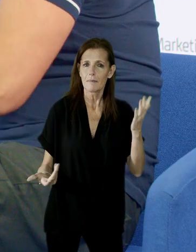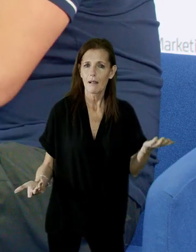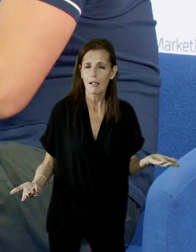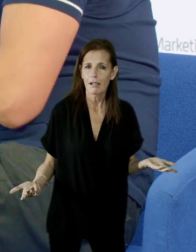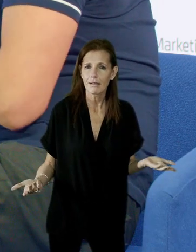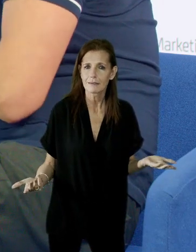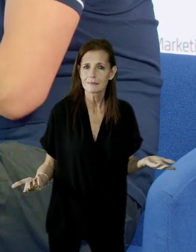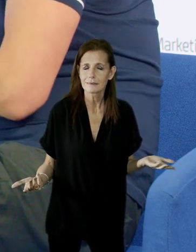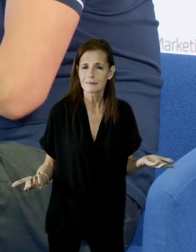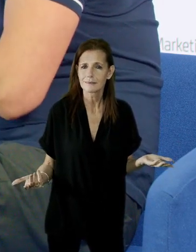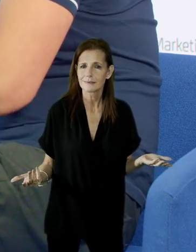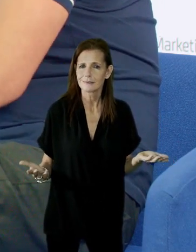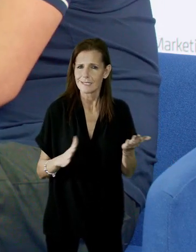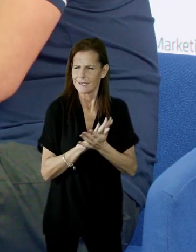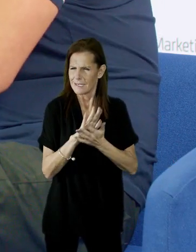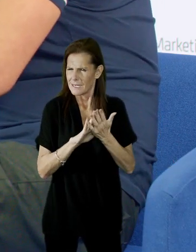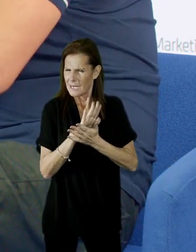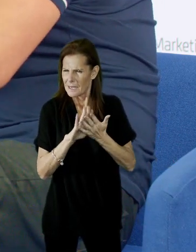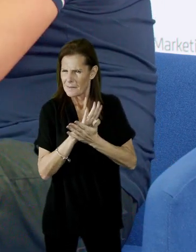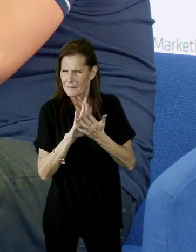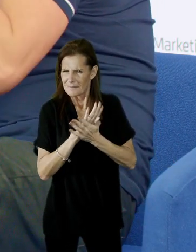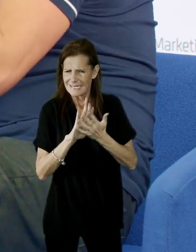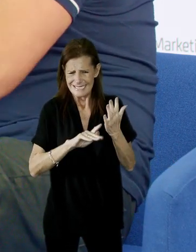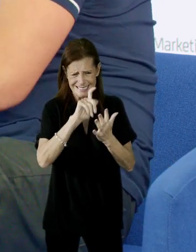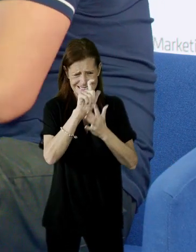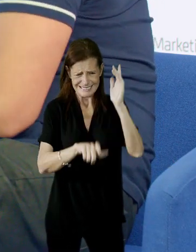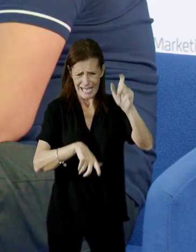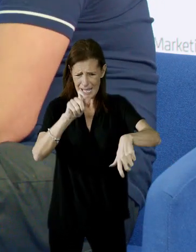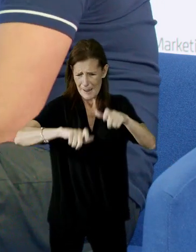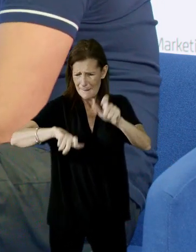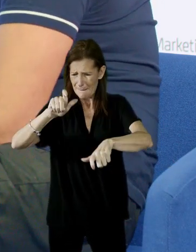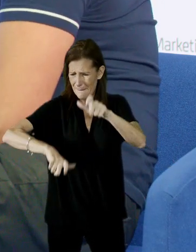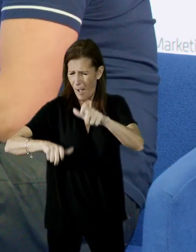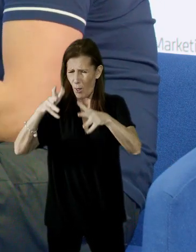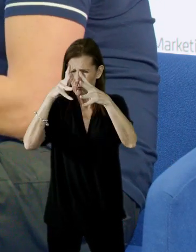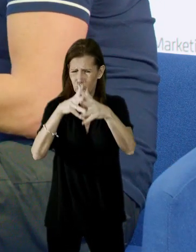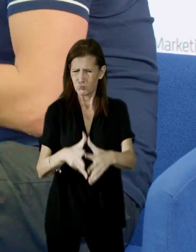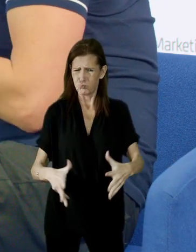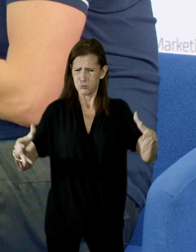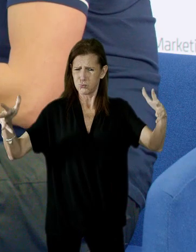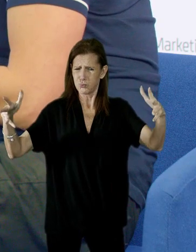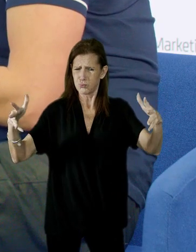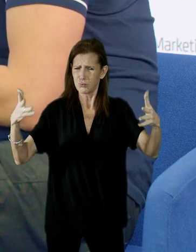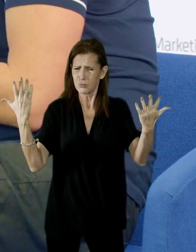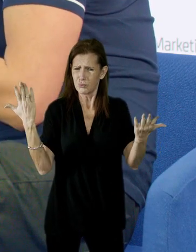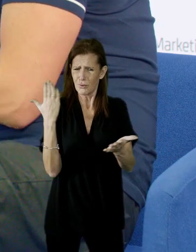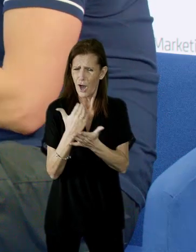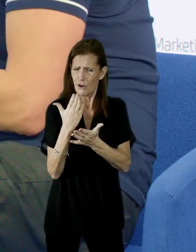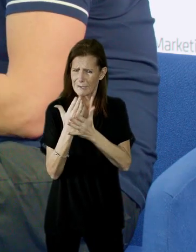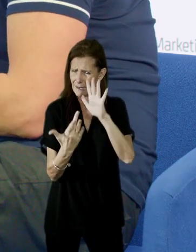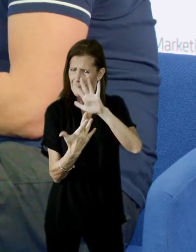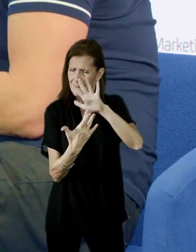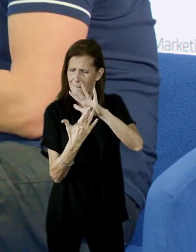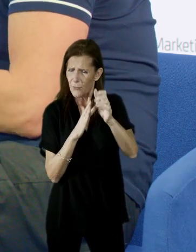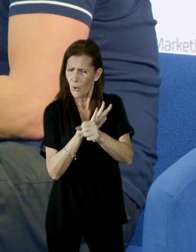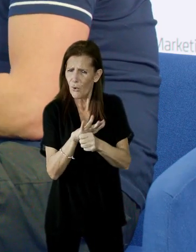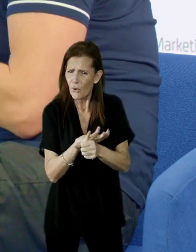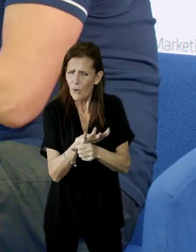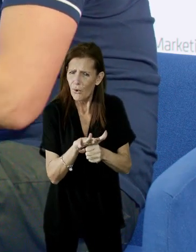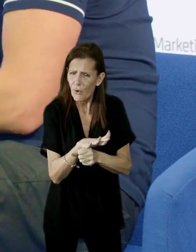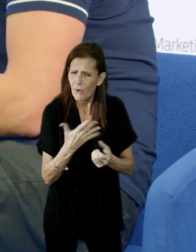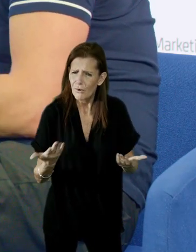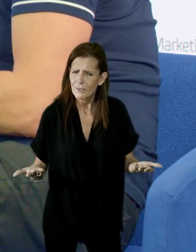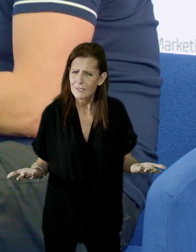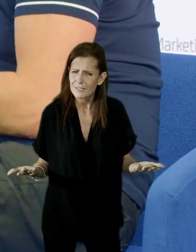population is an incredibly valued area. I mean, how can we get more businesses, interested